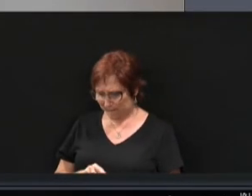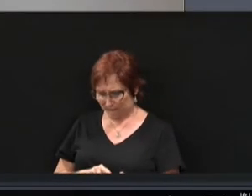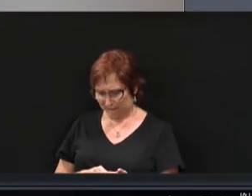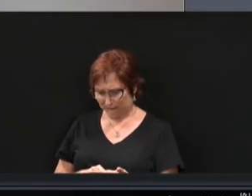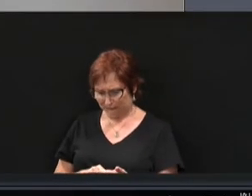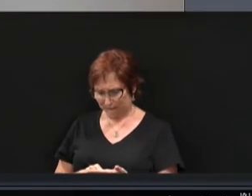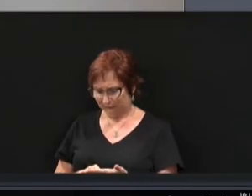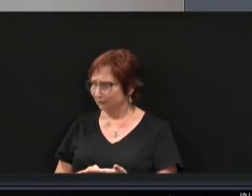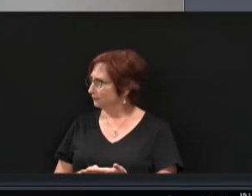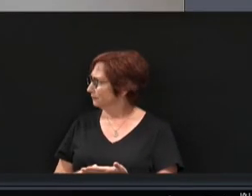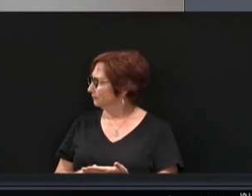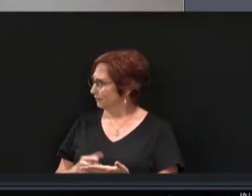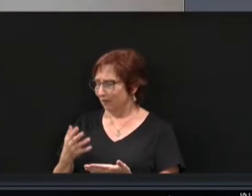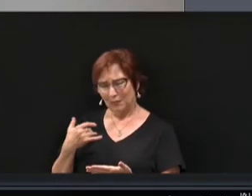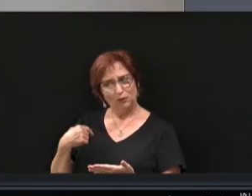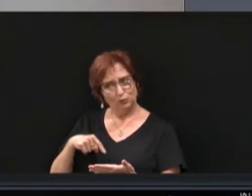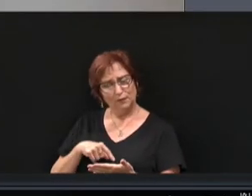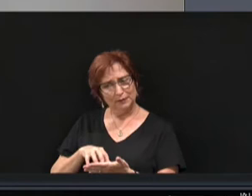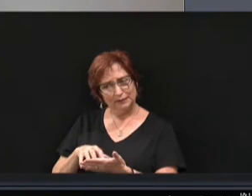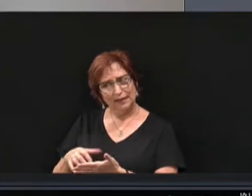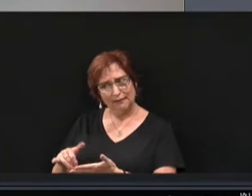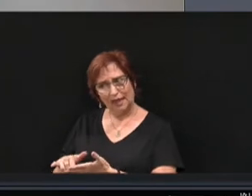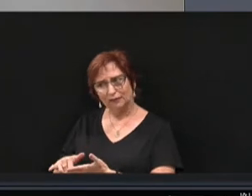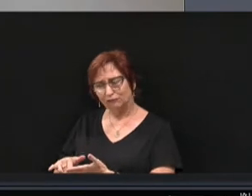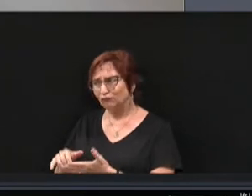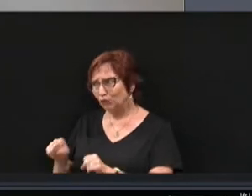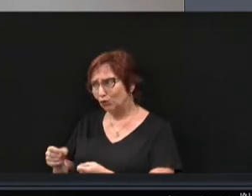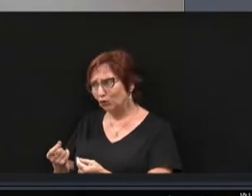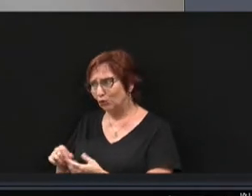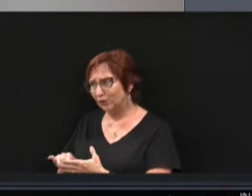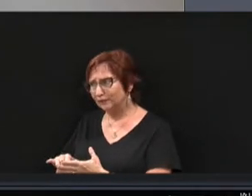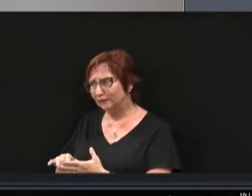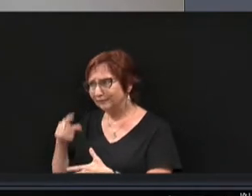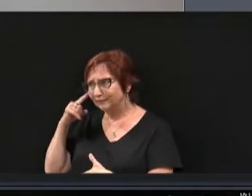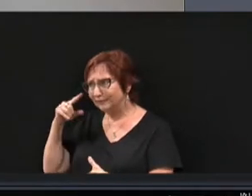Now, come on, we've been studying that for a while. Sound it out. You can do it.